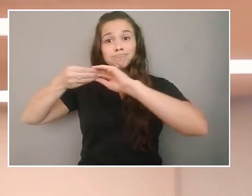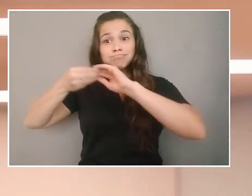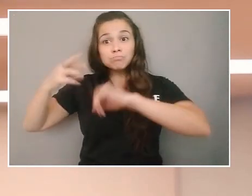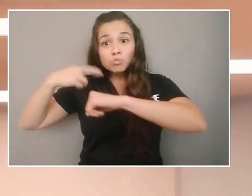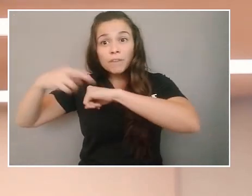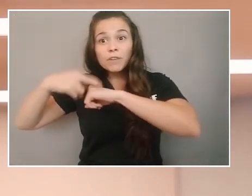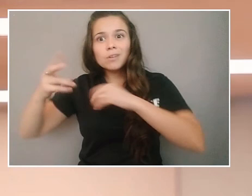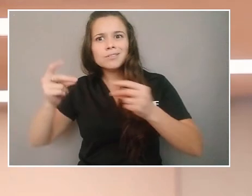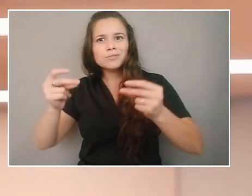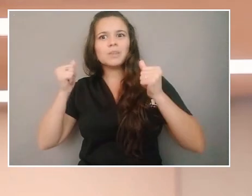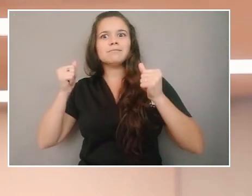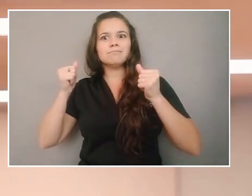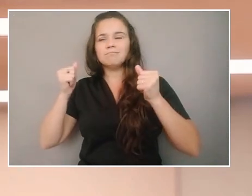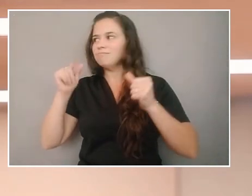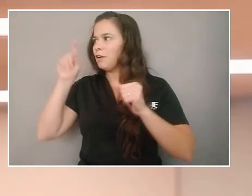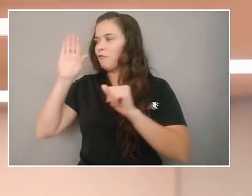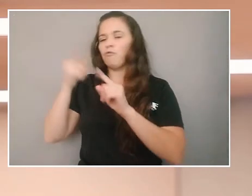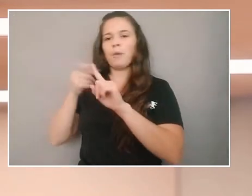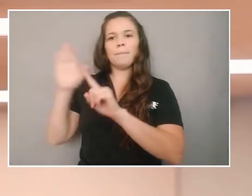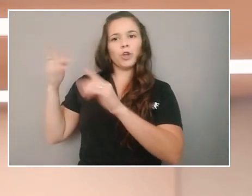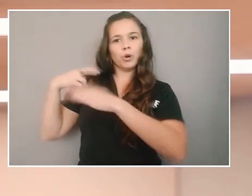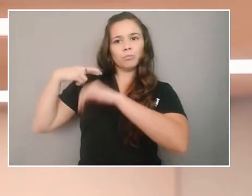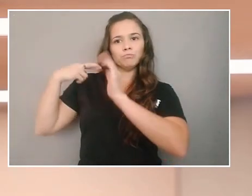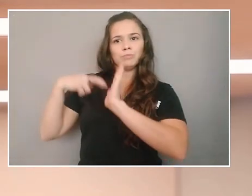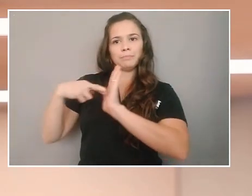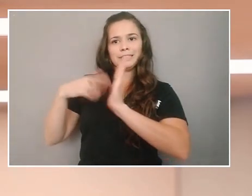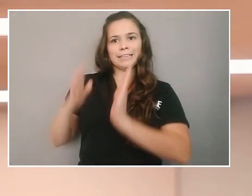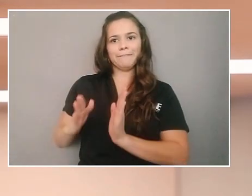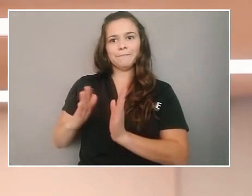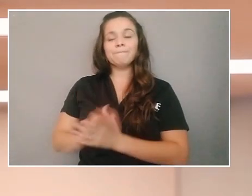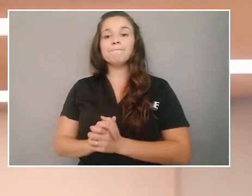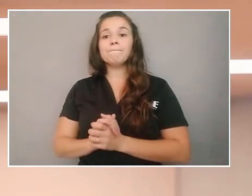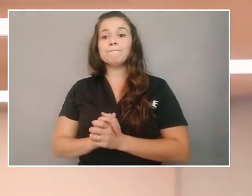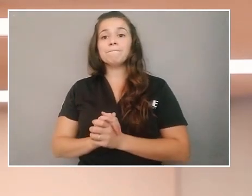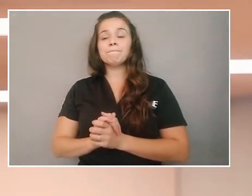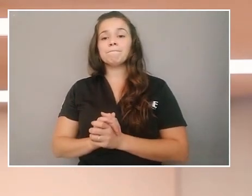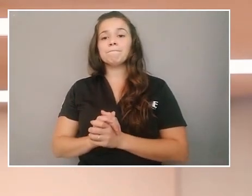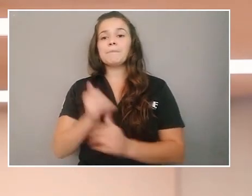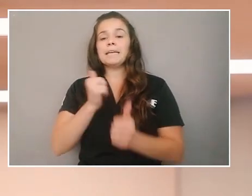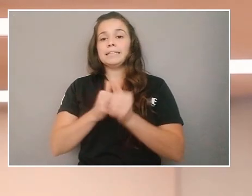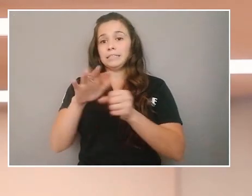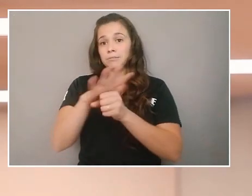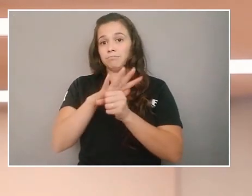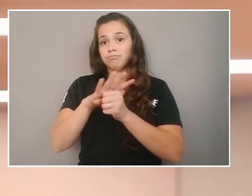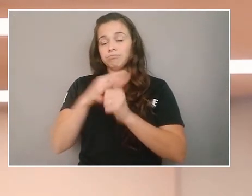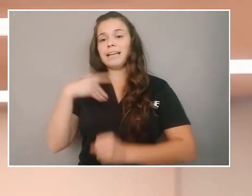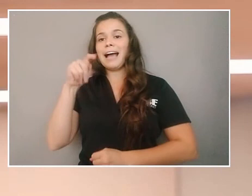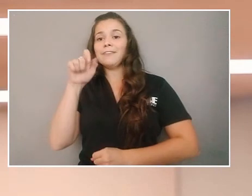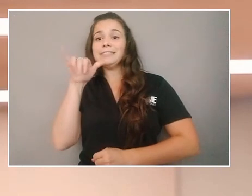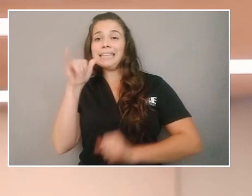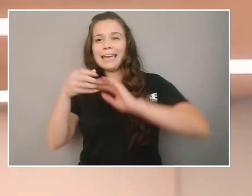visiting representatives. Each region hosts a TAY collaborative meeting with the purpose of